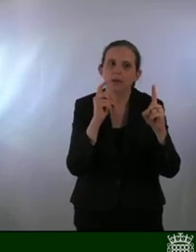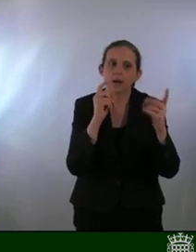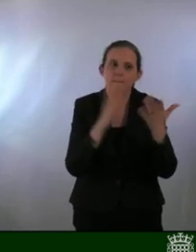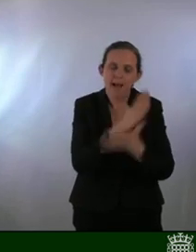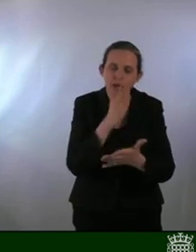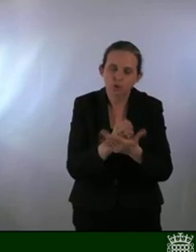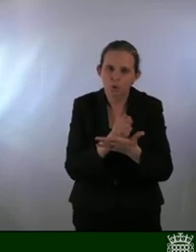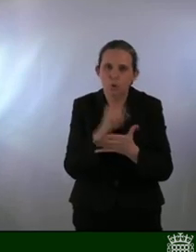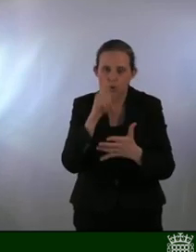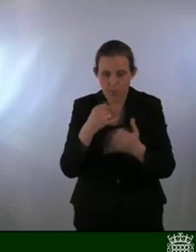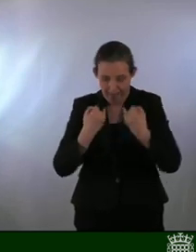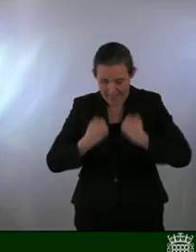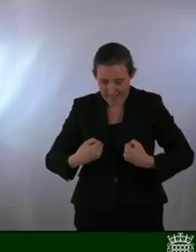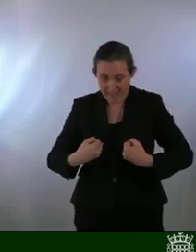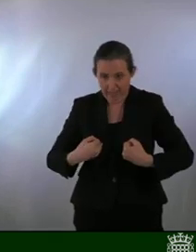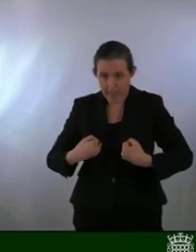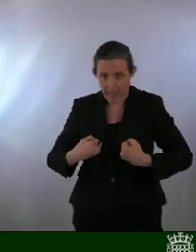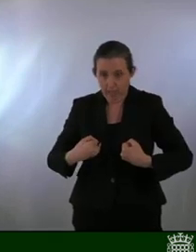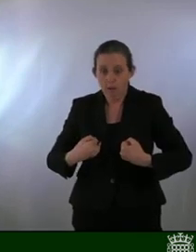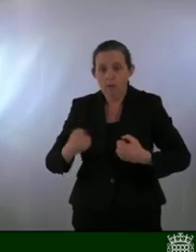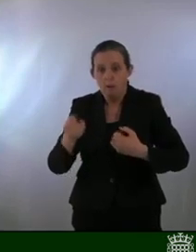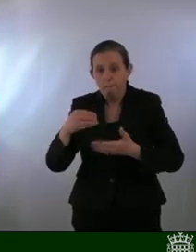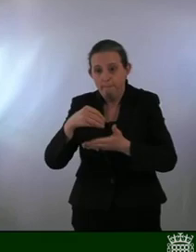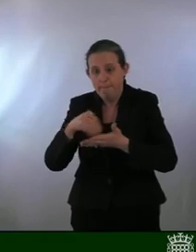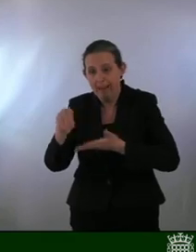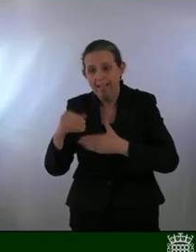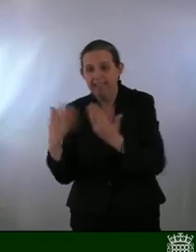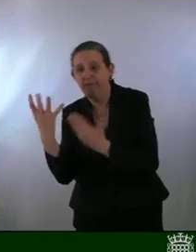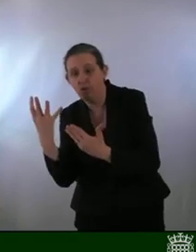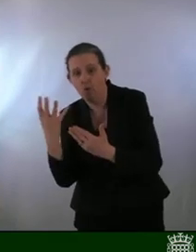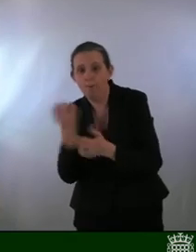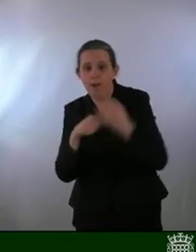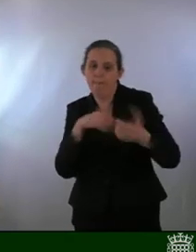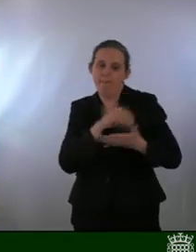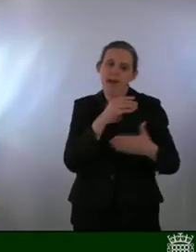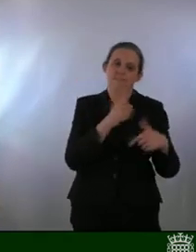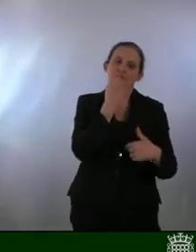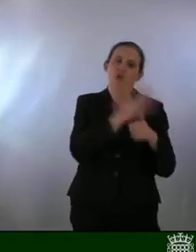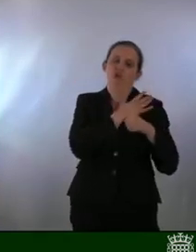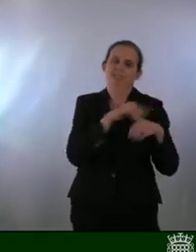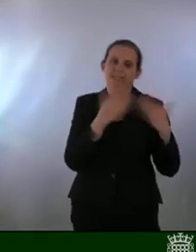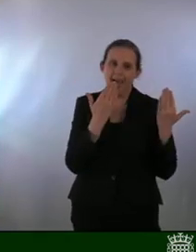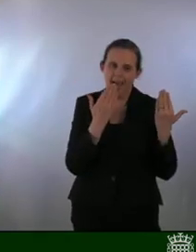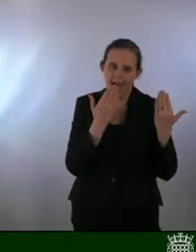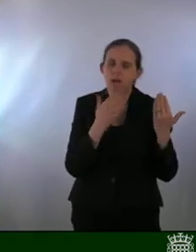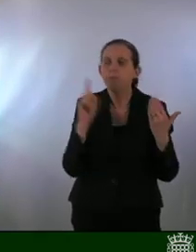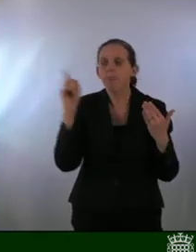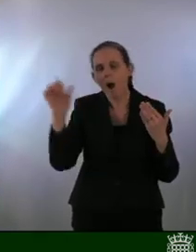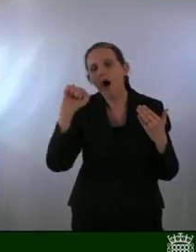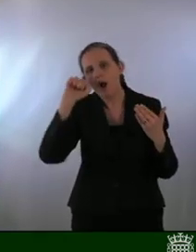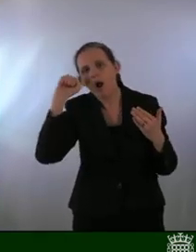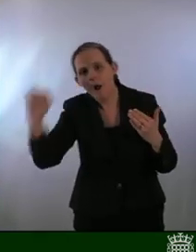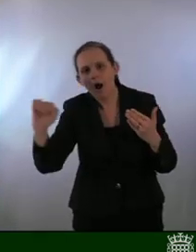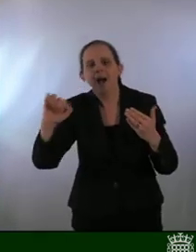one in some of the benefits, but it is absolutely the case. It is absolutely the case that statutory